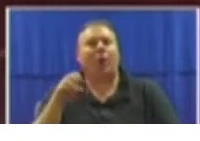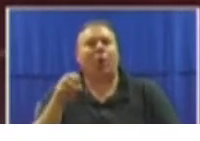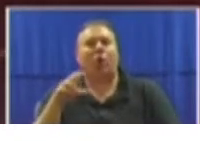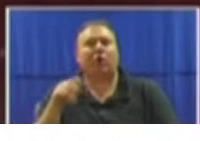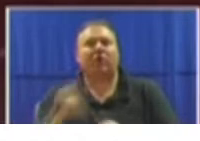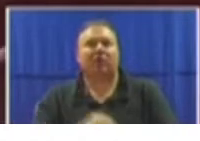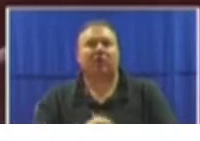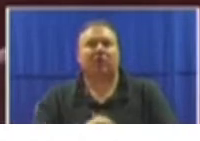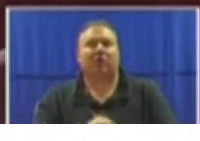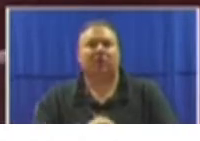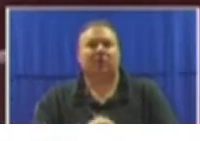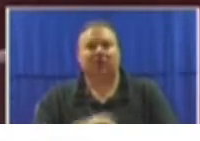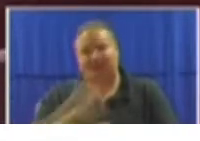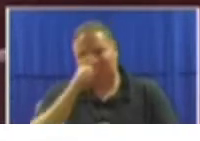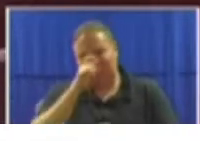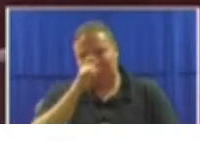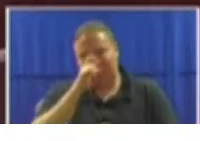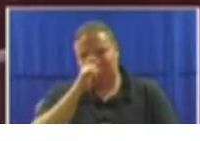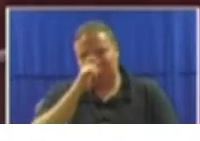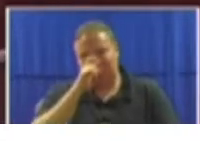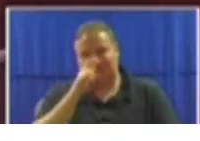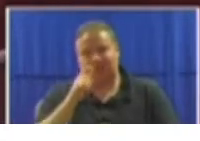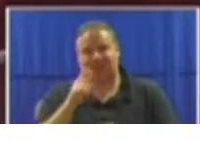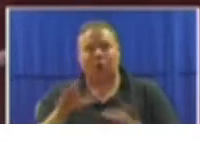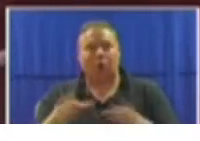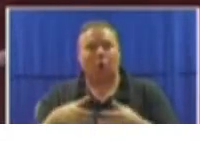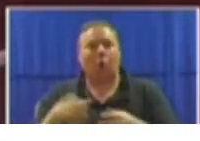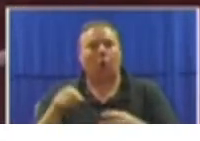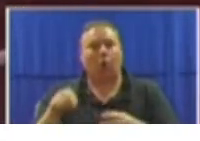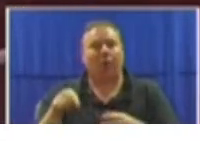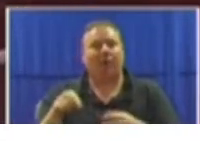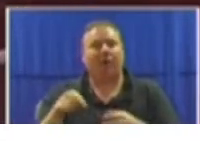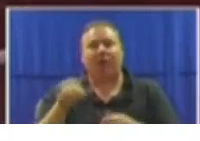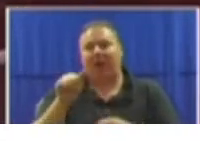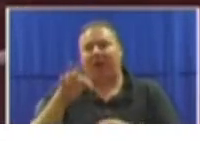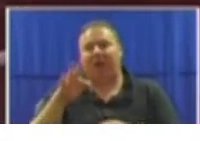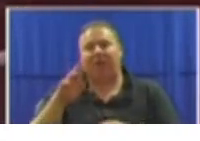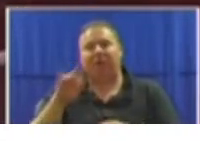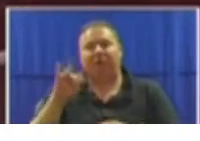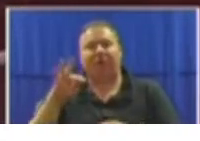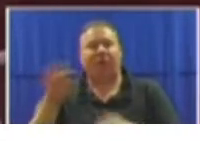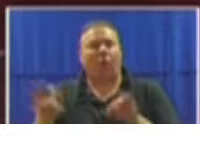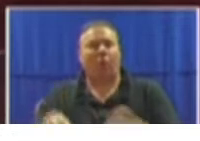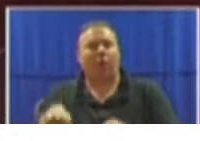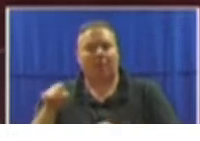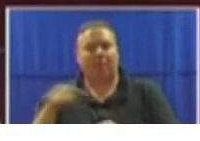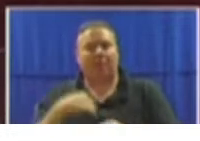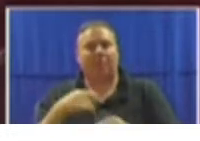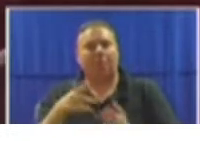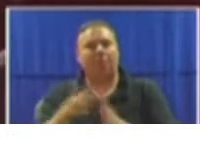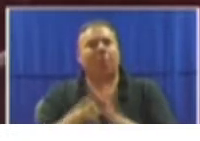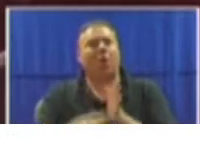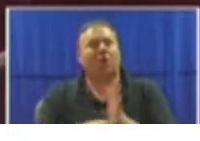the sister organization AfriForum has taken the provincial procurement policy to court.